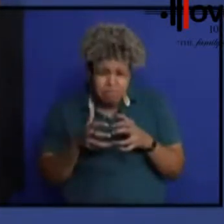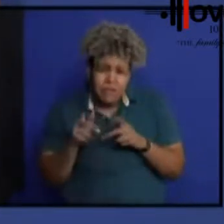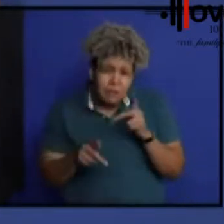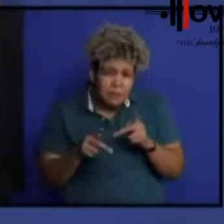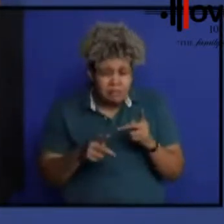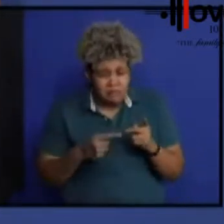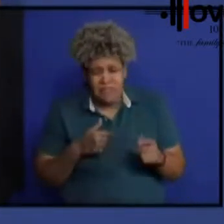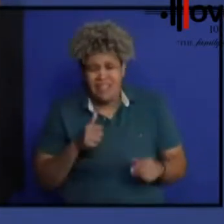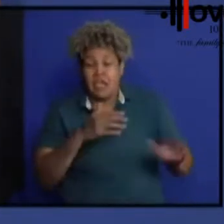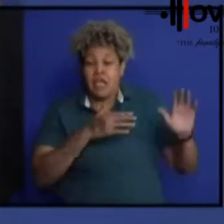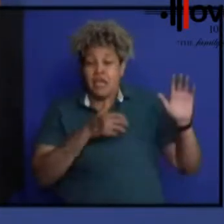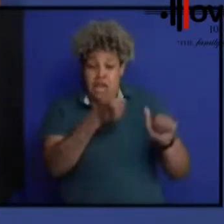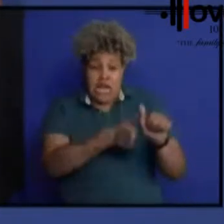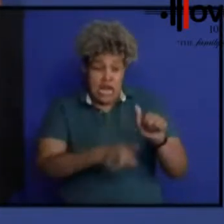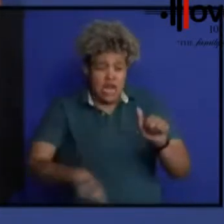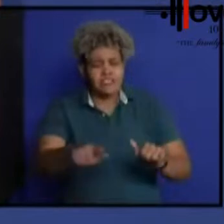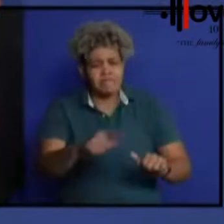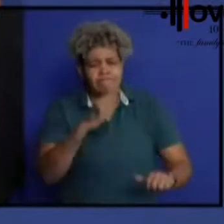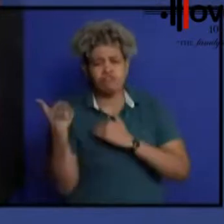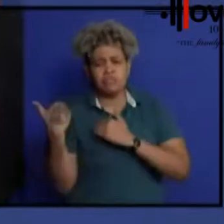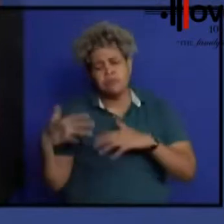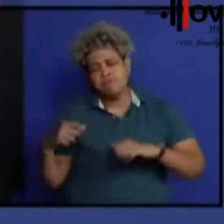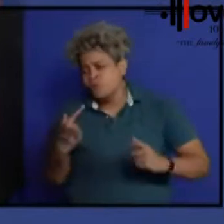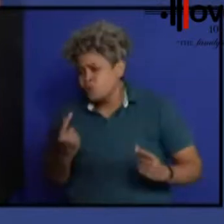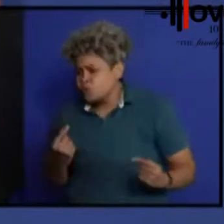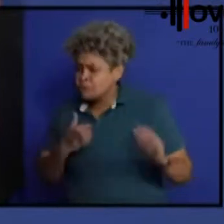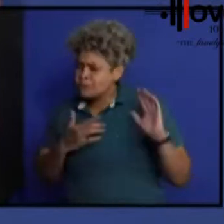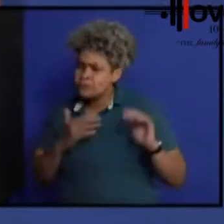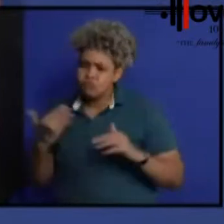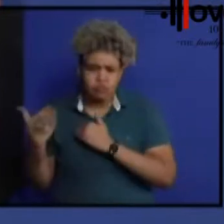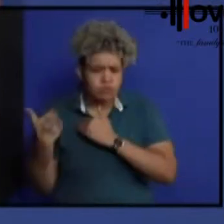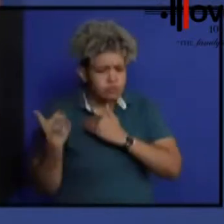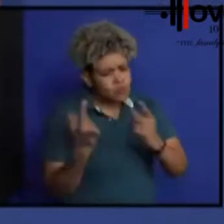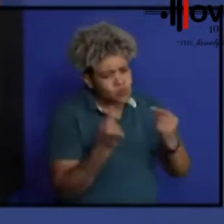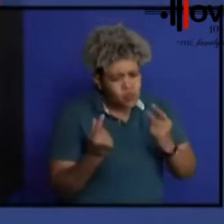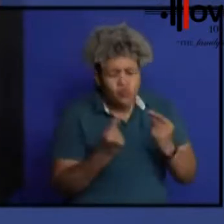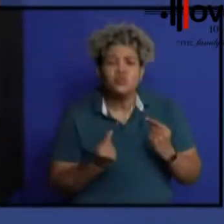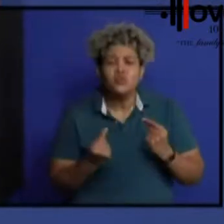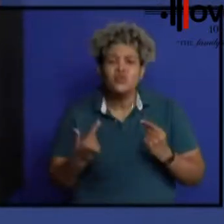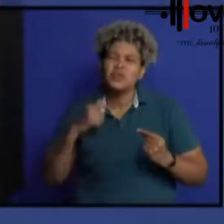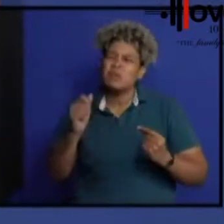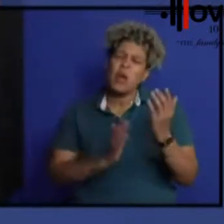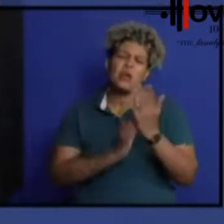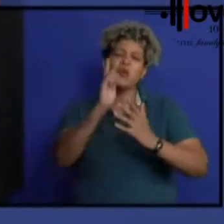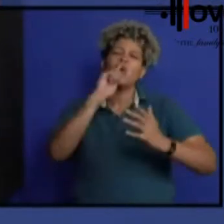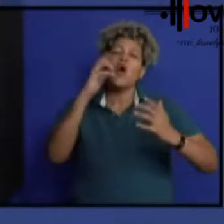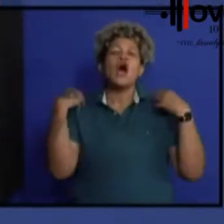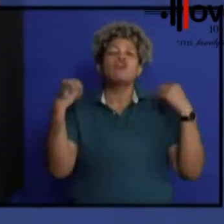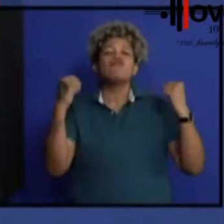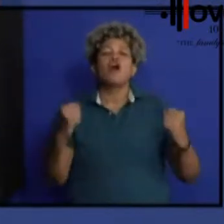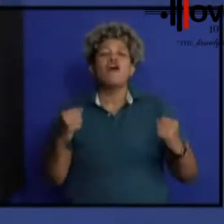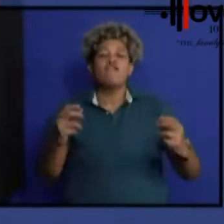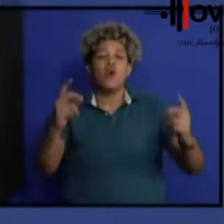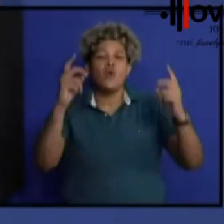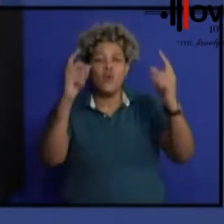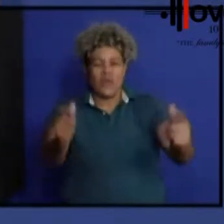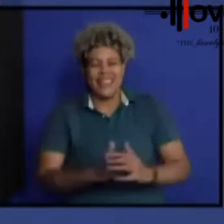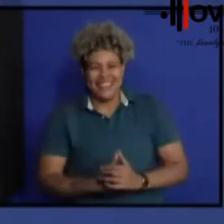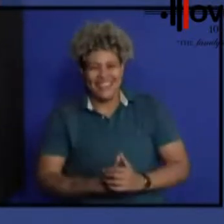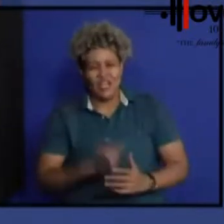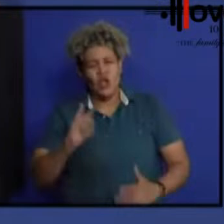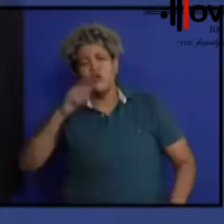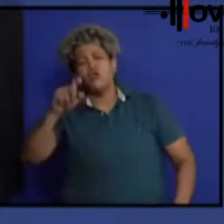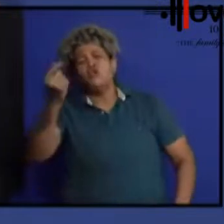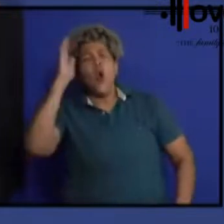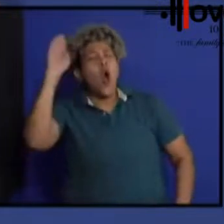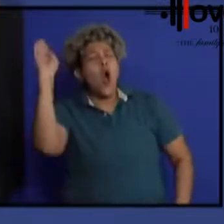us commits to act as responsible citizens, we can get through this and recover quickly. Let us do